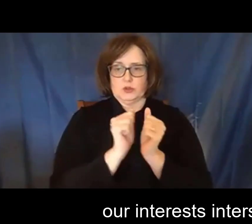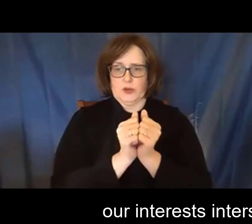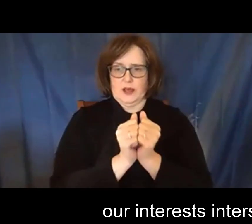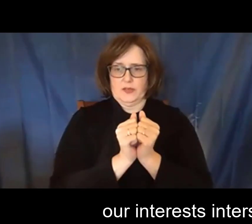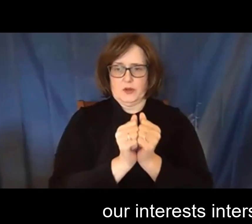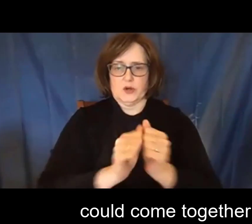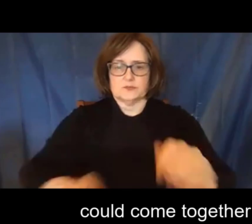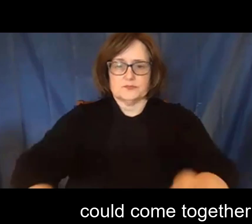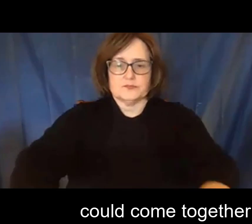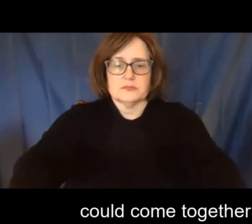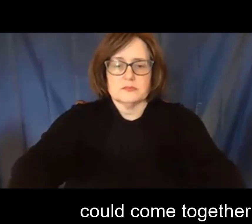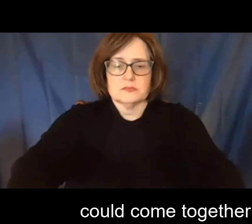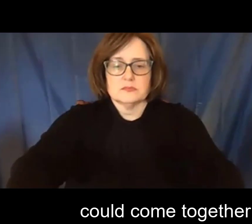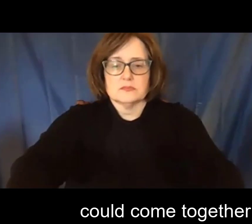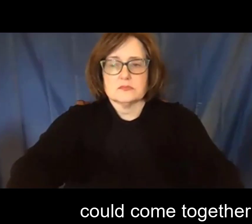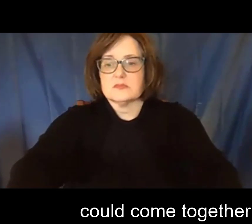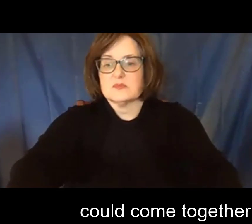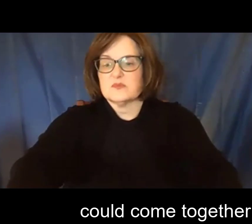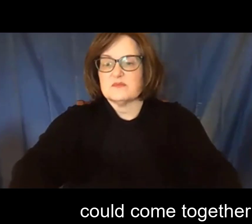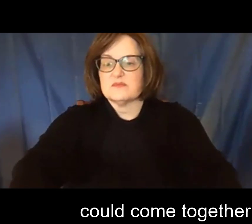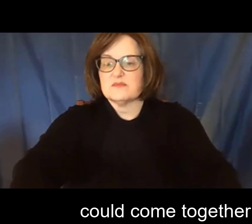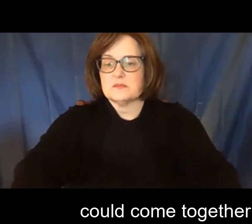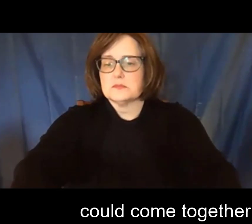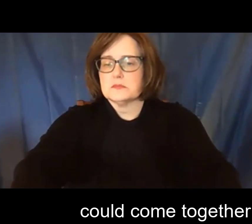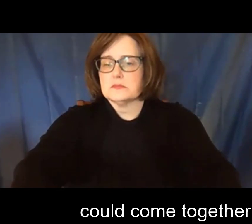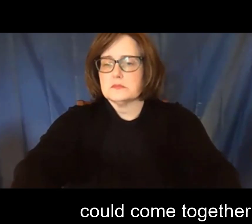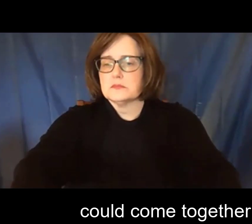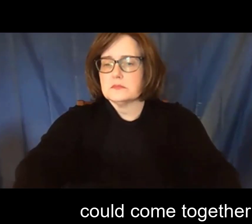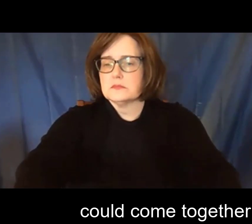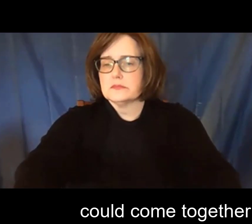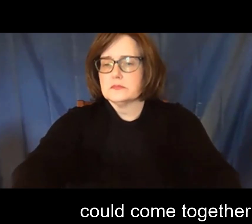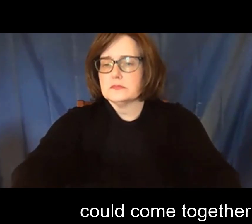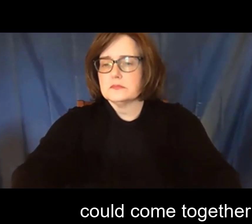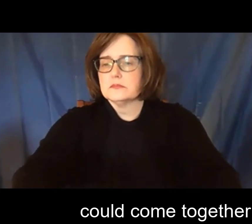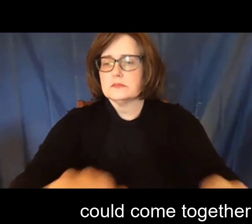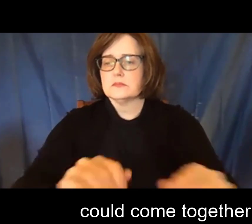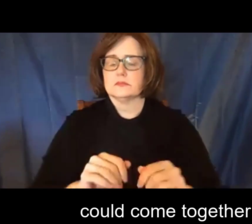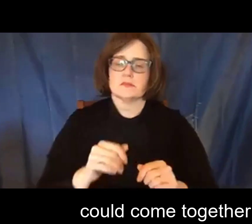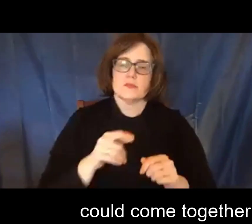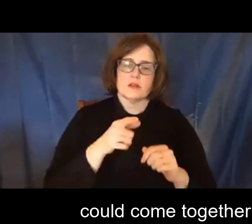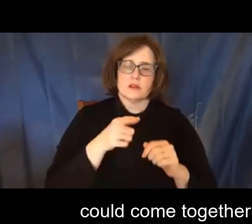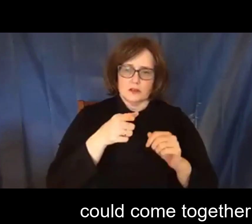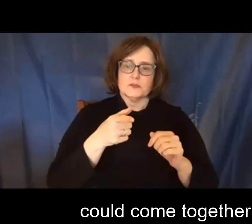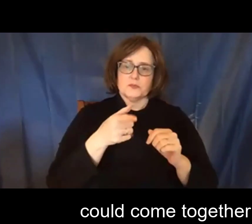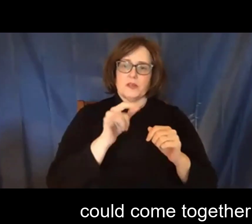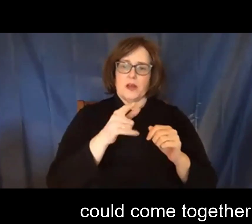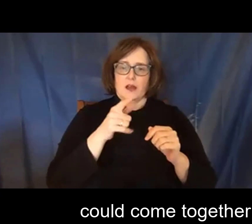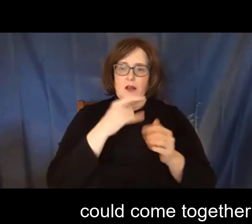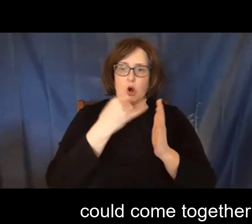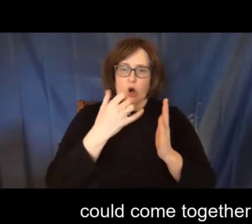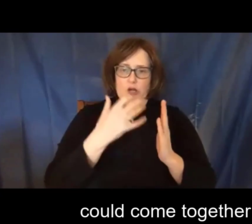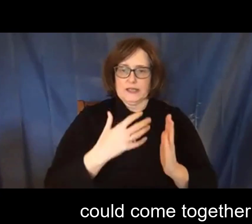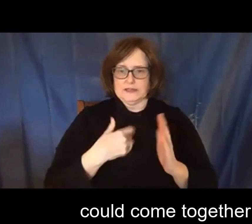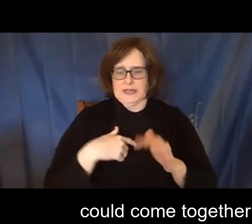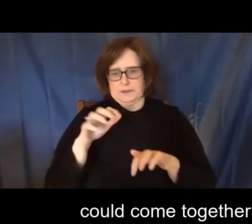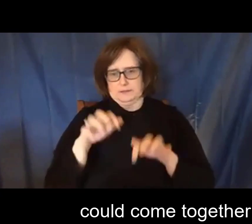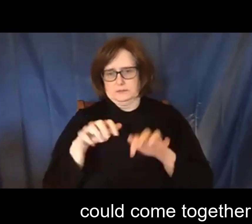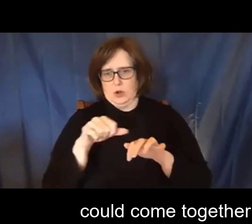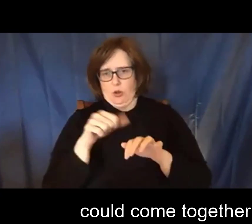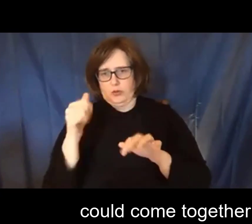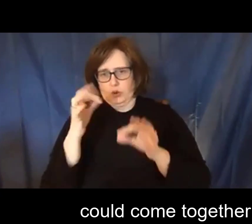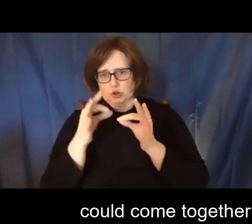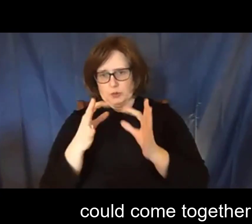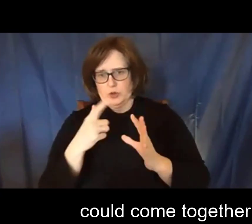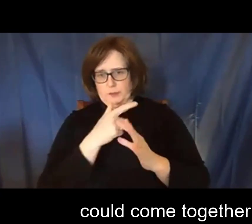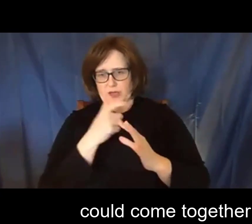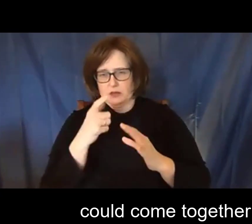and activists could come together in intellectual community beyond the paywall of traditional journals